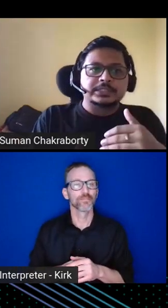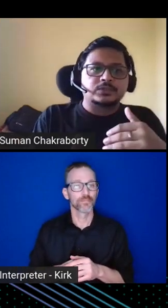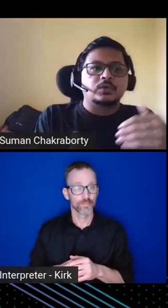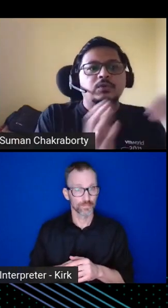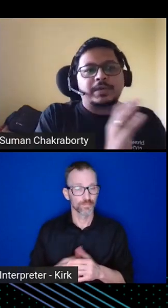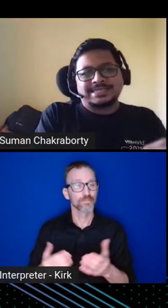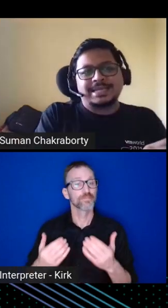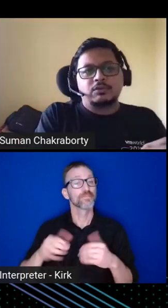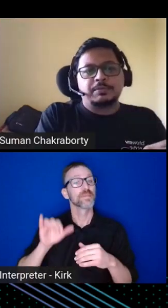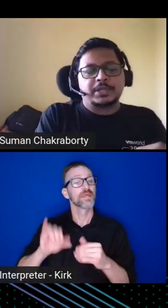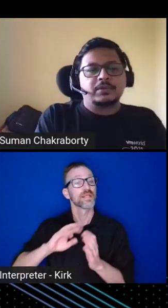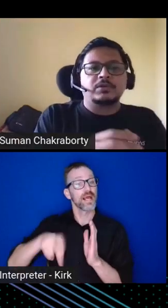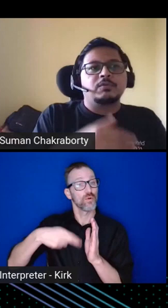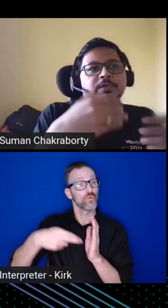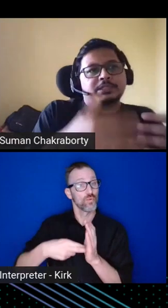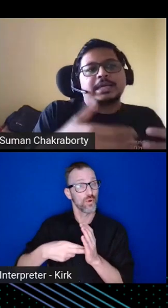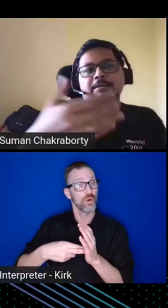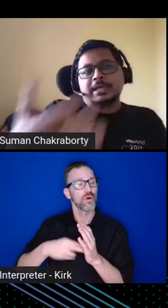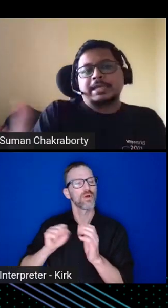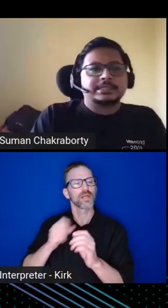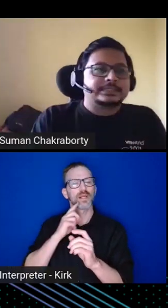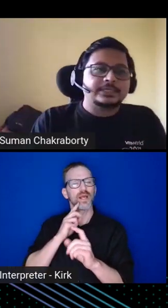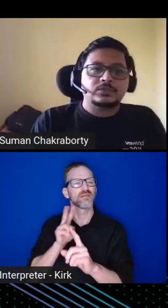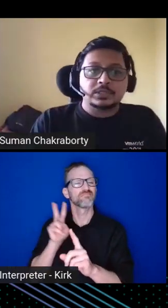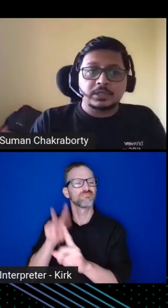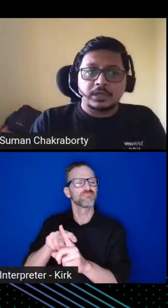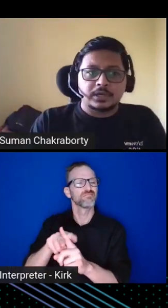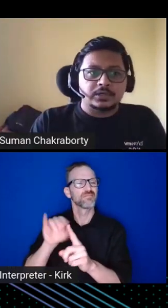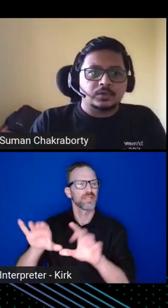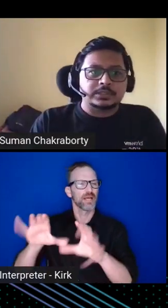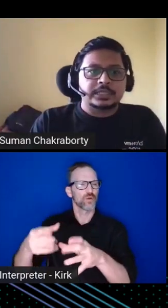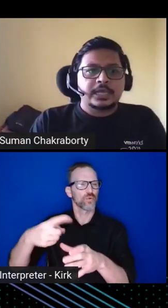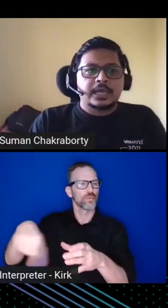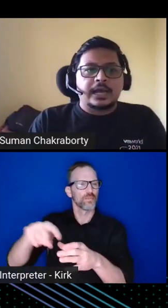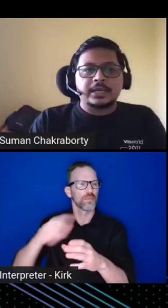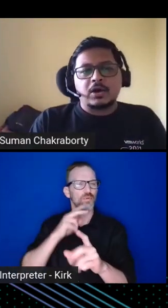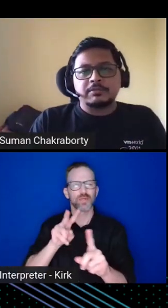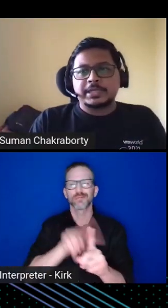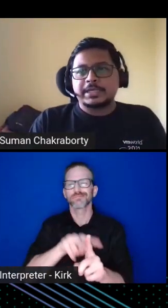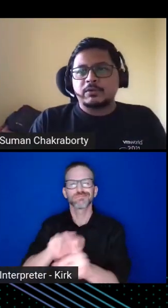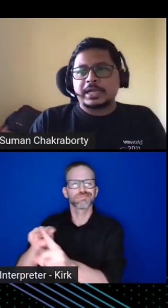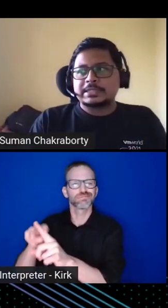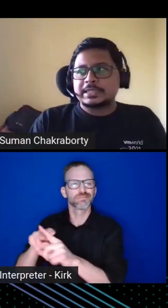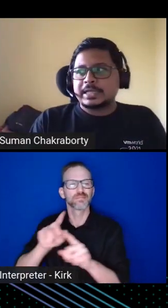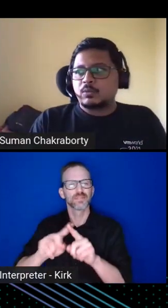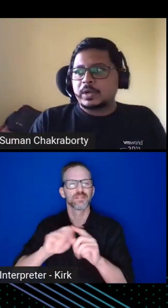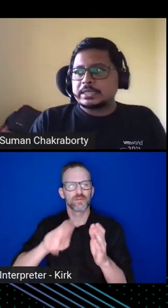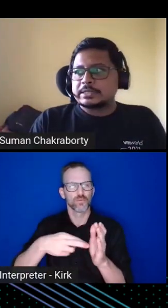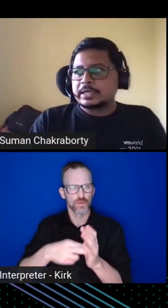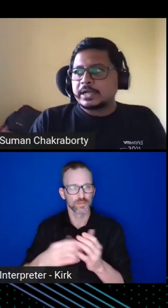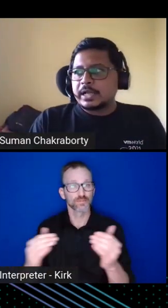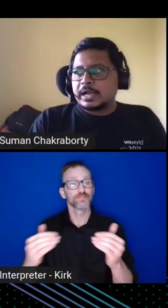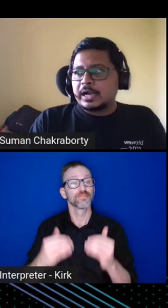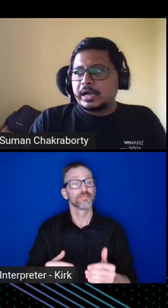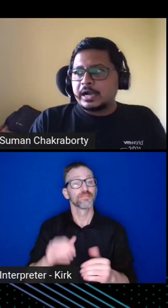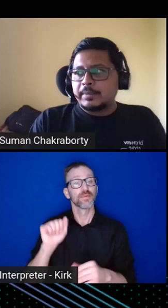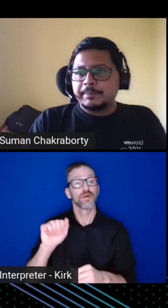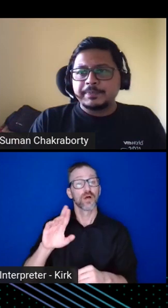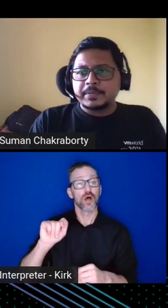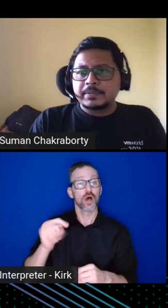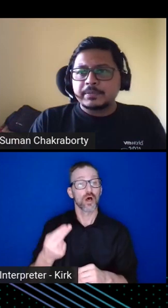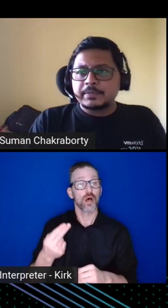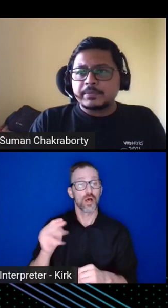use this role to assign to a particular group, which ultimately gets assigned to the roles. Under auth method, you can see that what is the